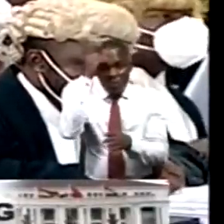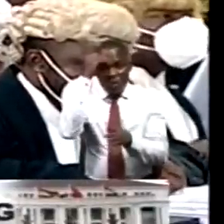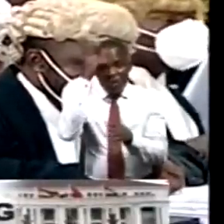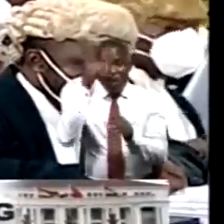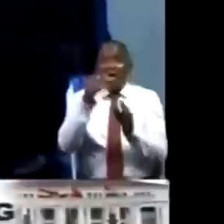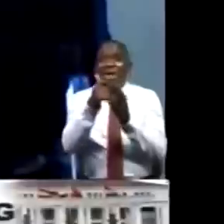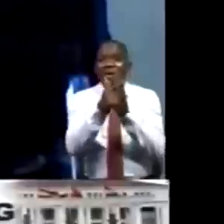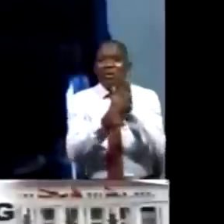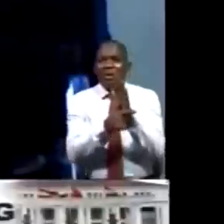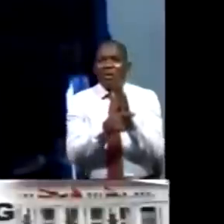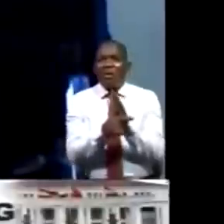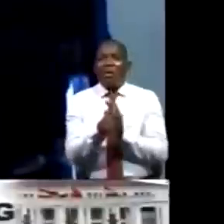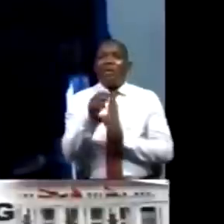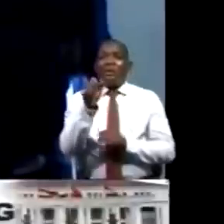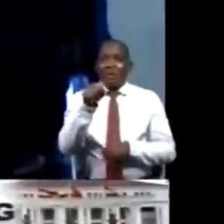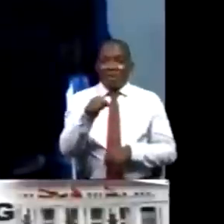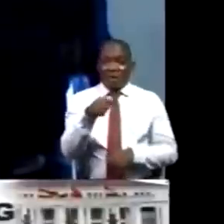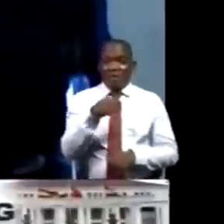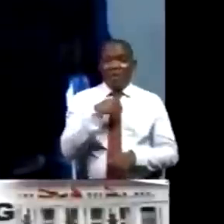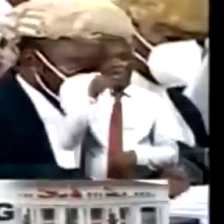My lords, yes, I did.